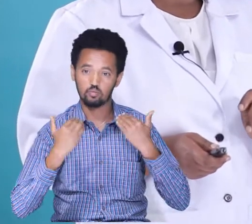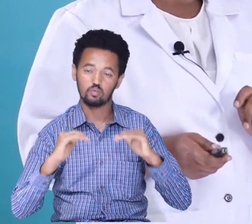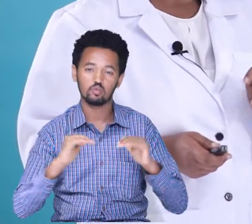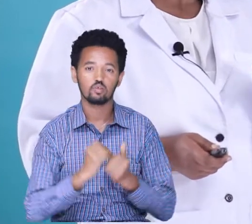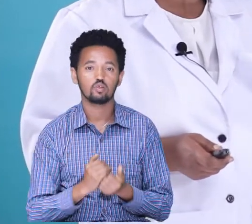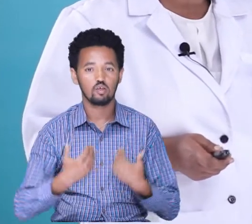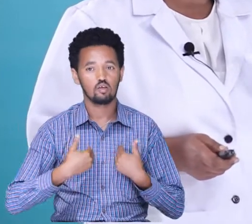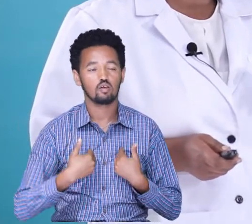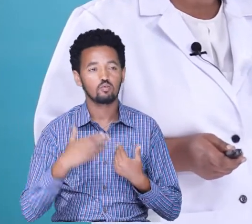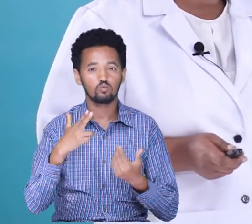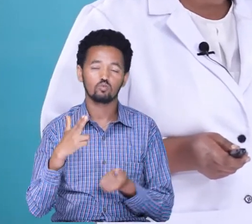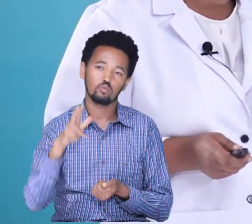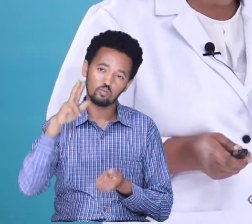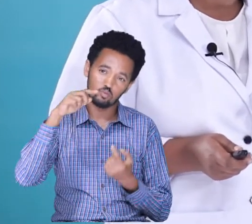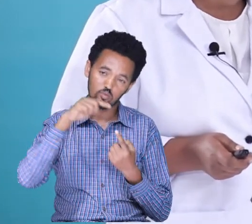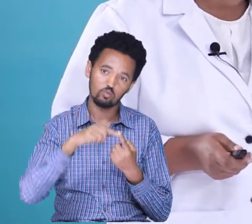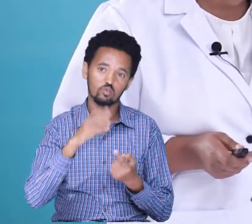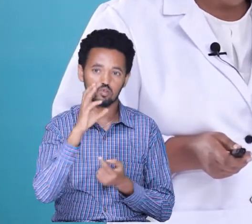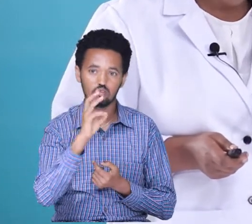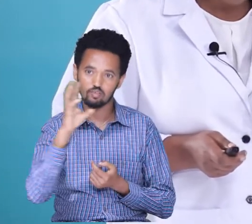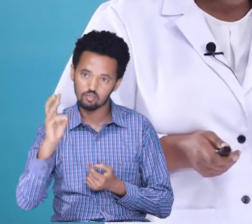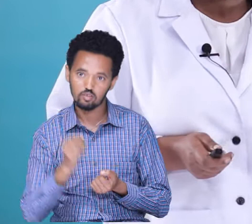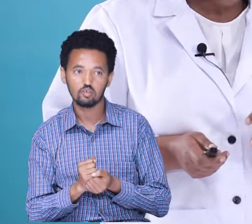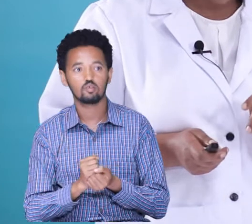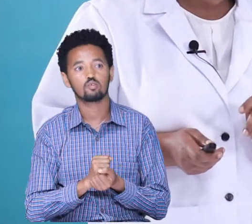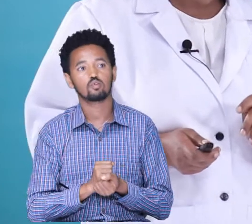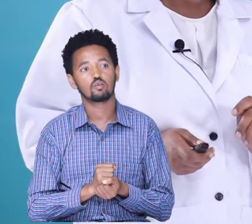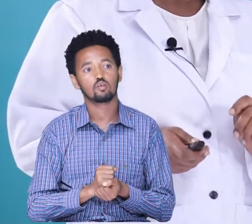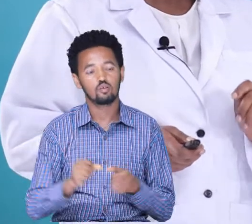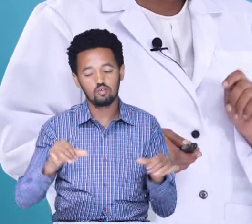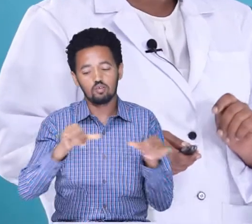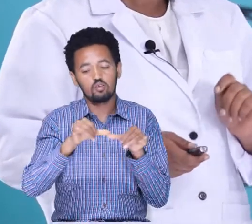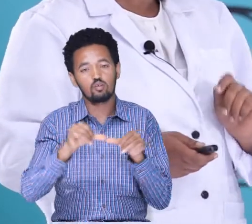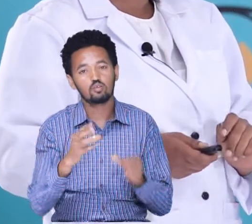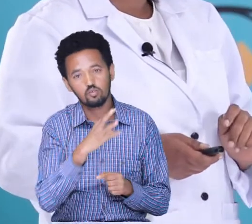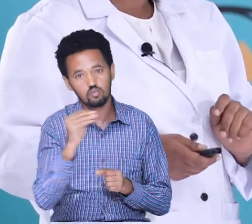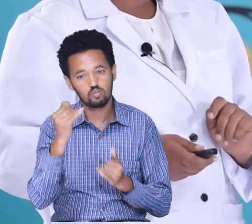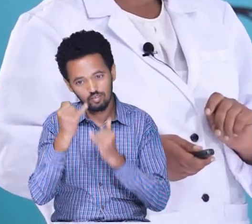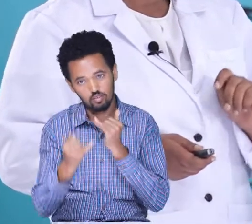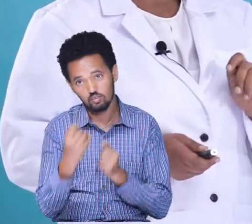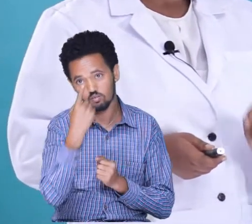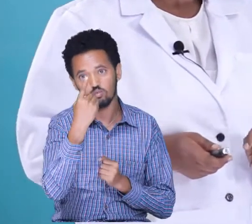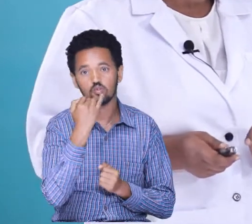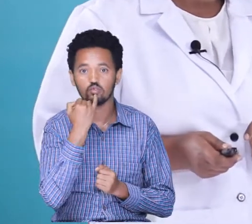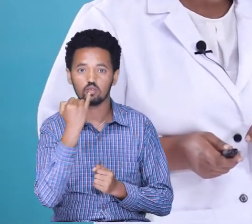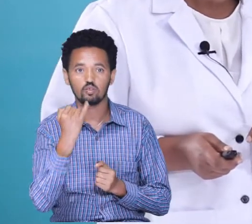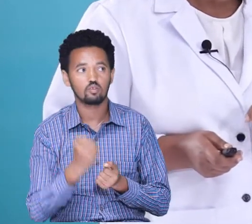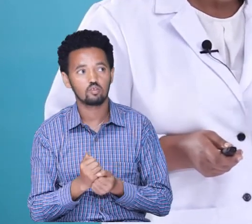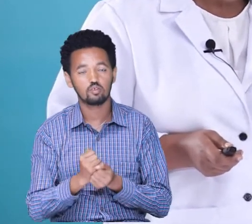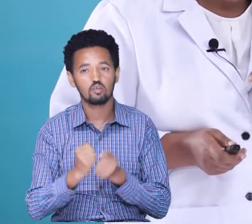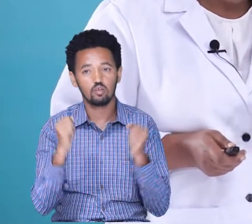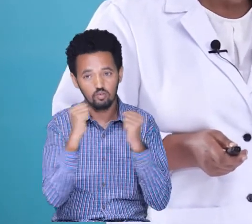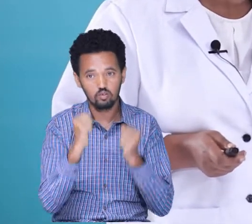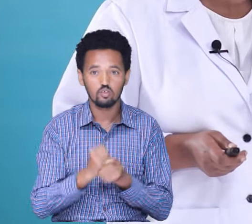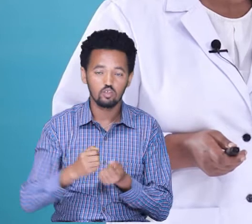23.5 up to 66.5 degrees north and south of the equator. And the last one is the frigid zone, which